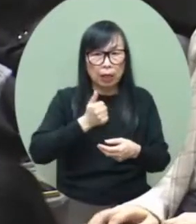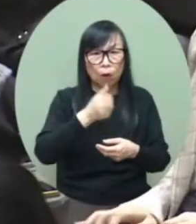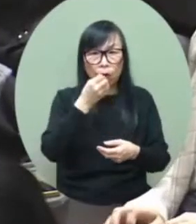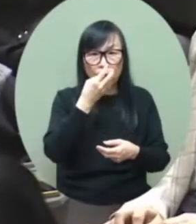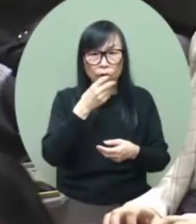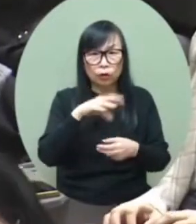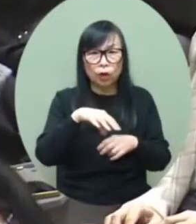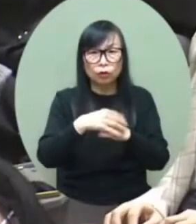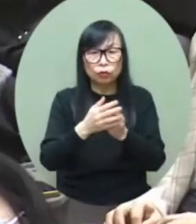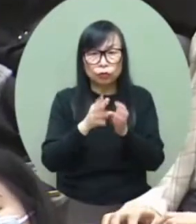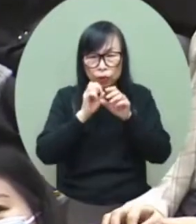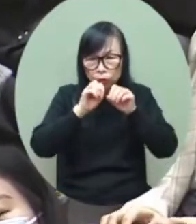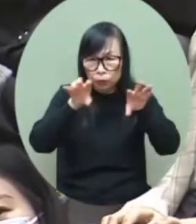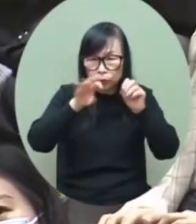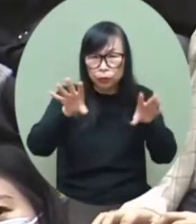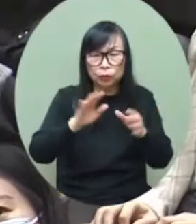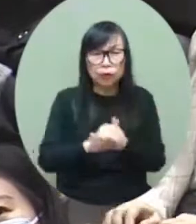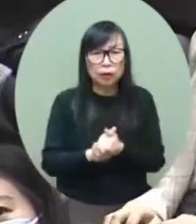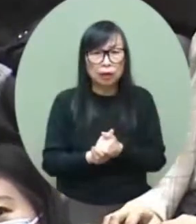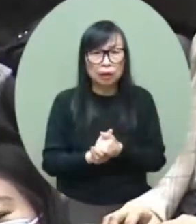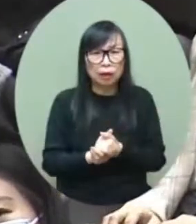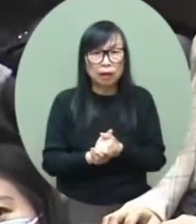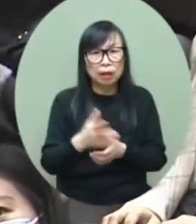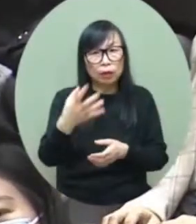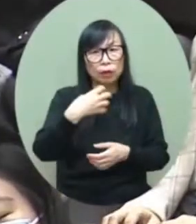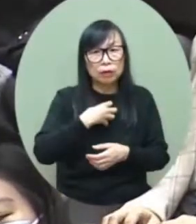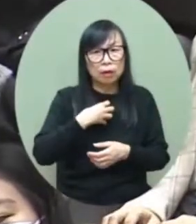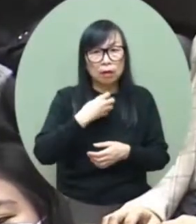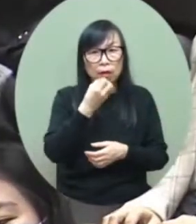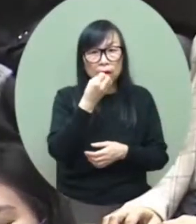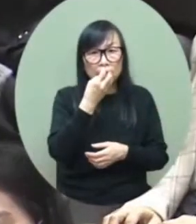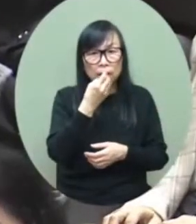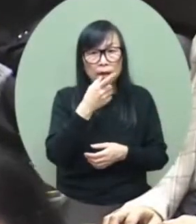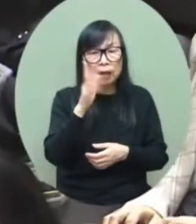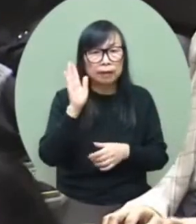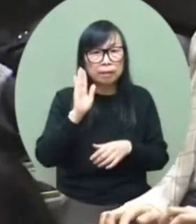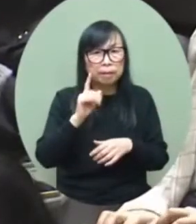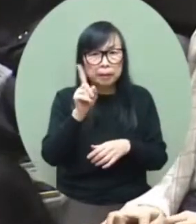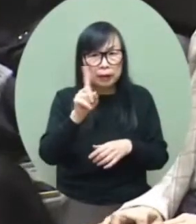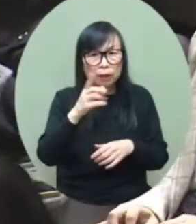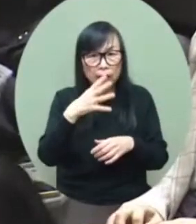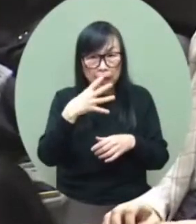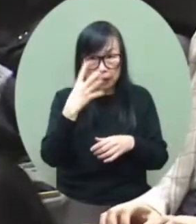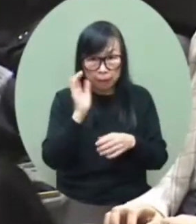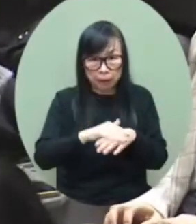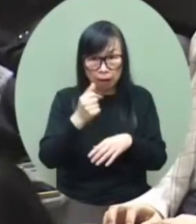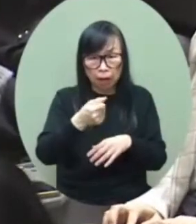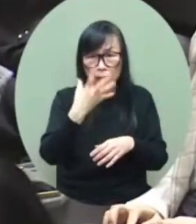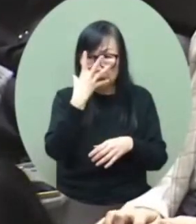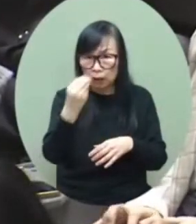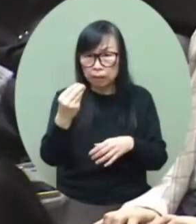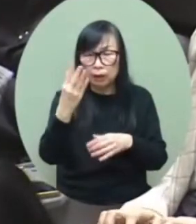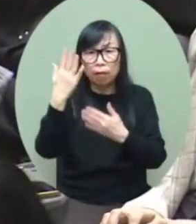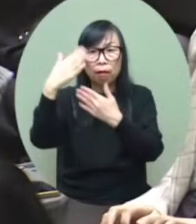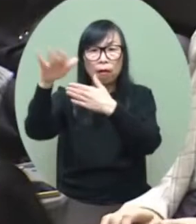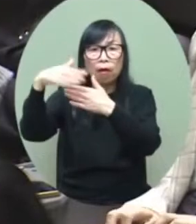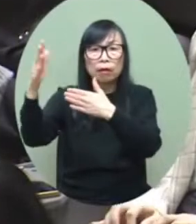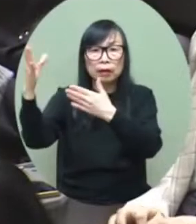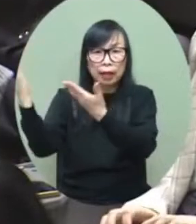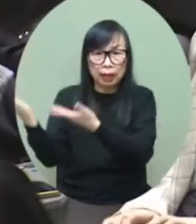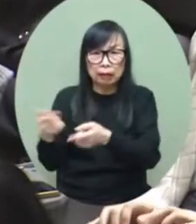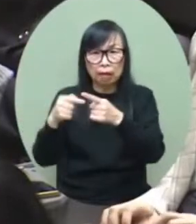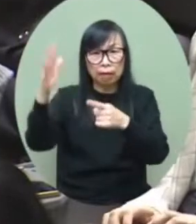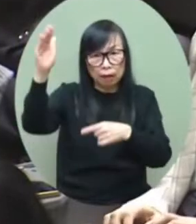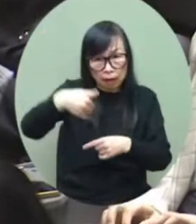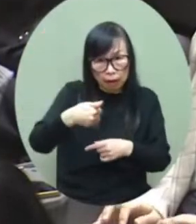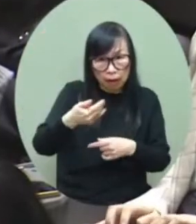coordinate their effort? Now, yesterday, you launched a Hello Hong Kong global campaign yesterday. What do you think are the unique advantages of Hong